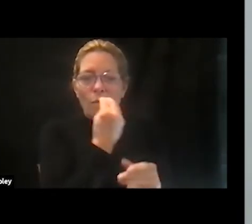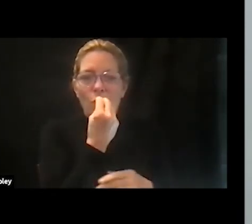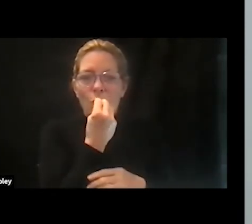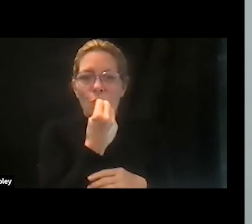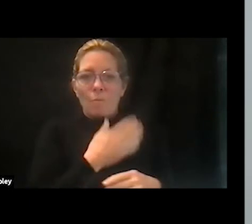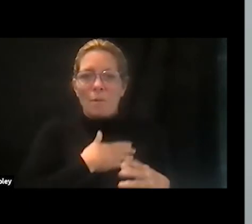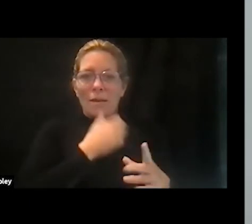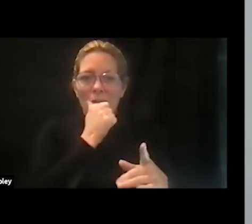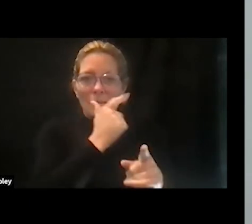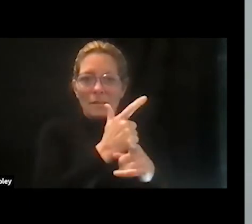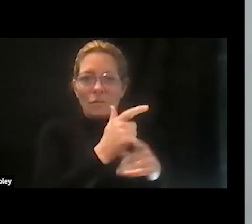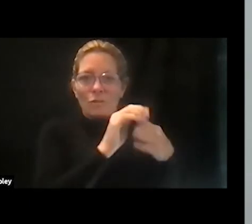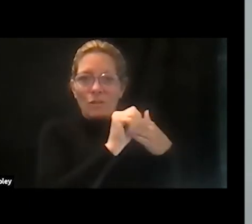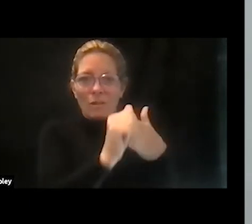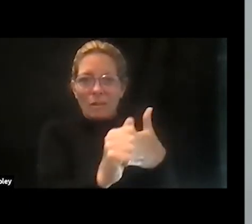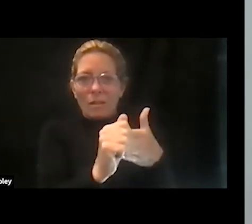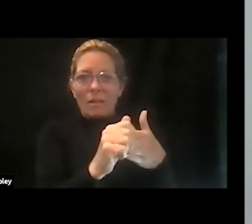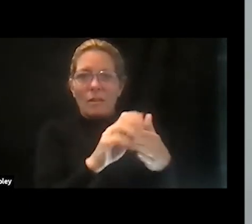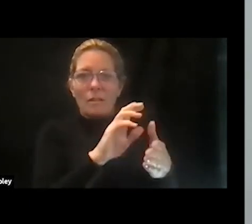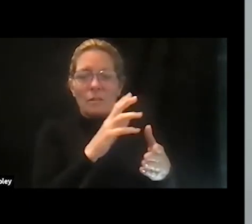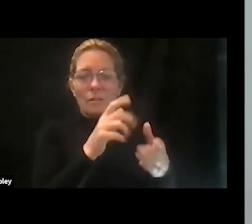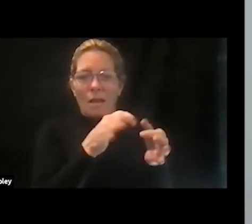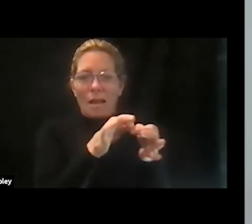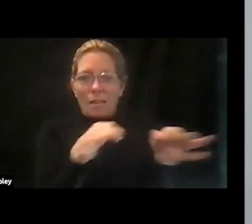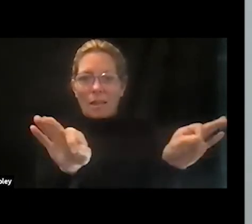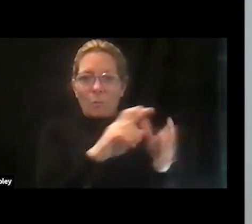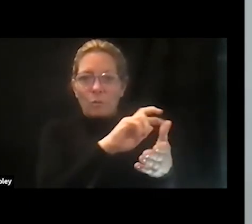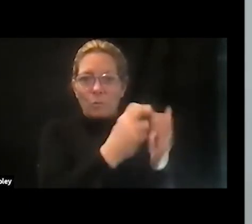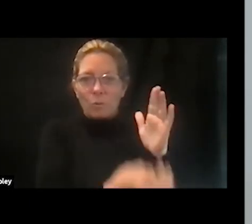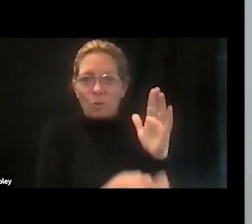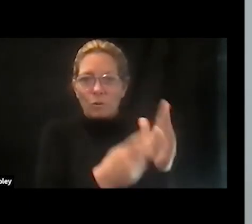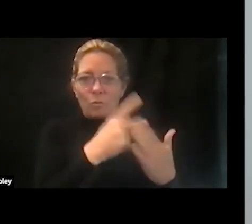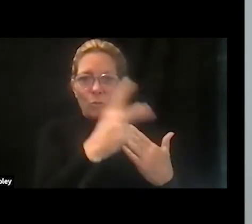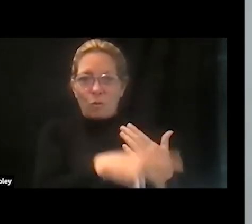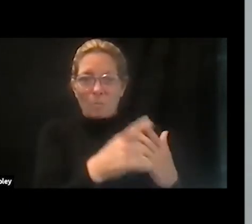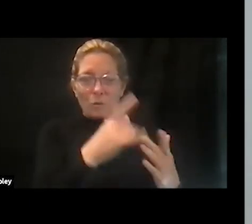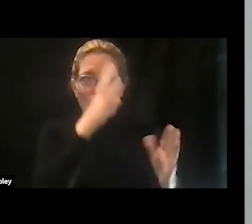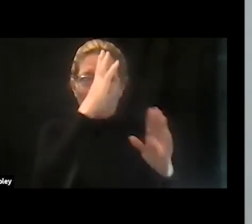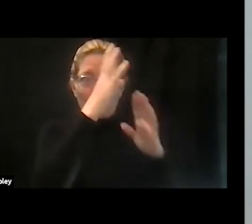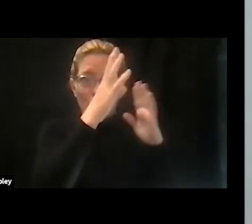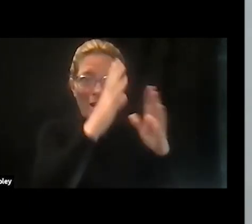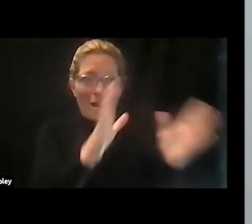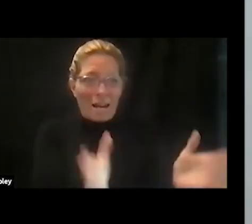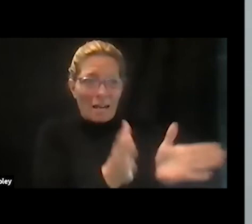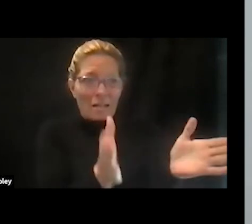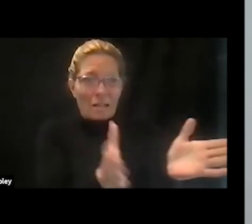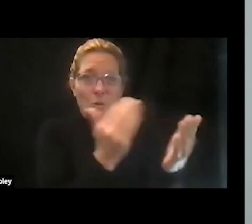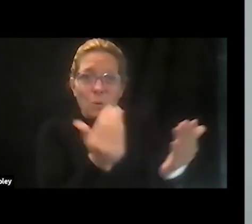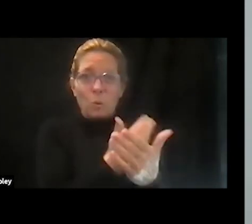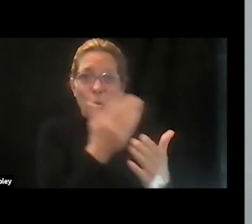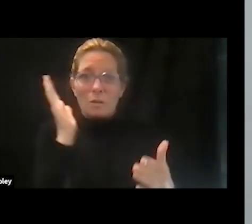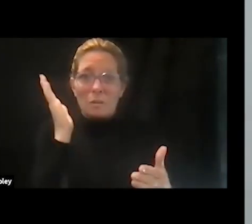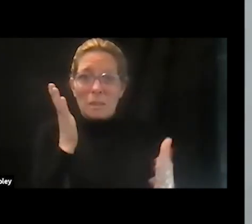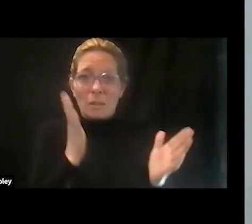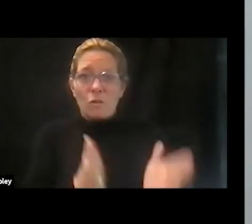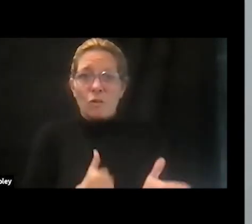you know, leads an immersion language program on our reservation. She's creating new speakers in our communities.